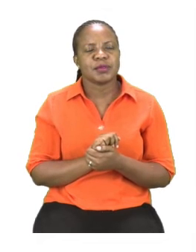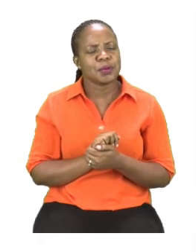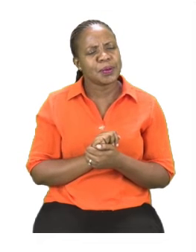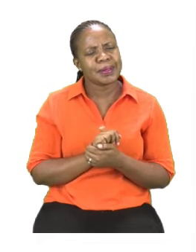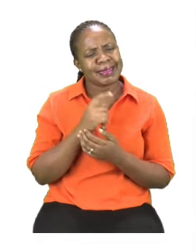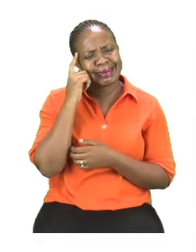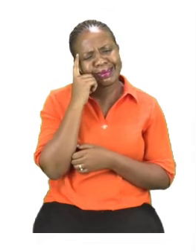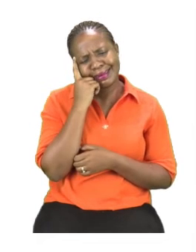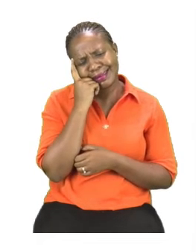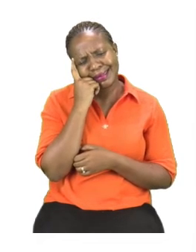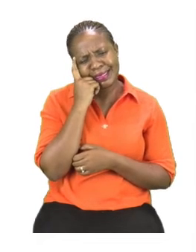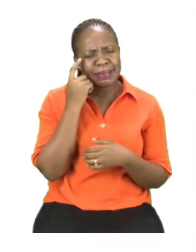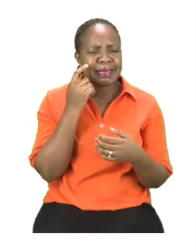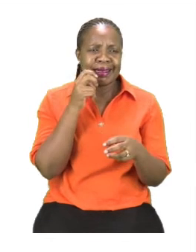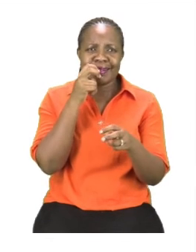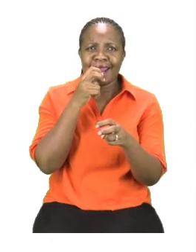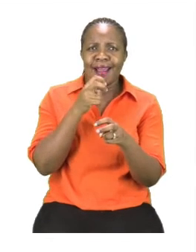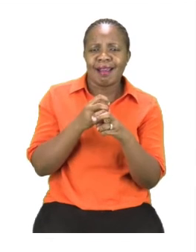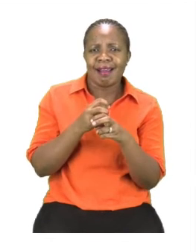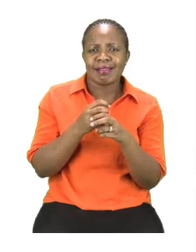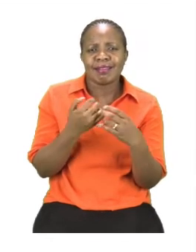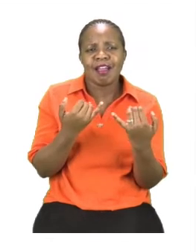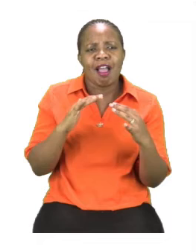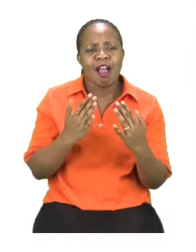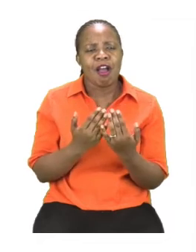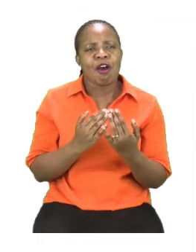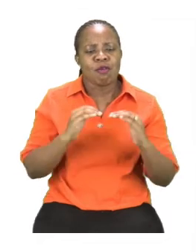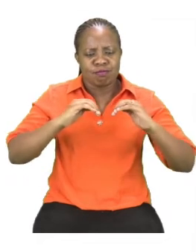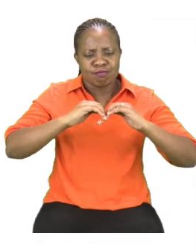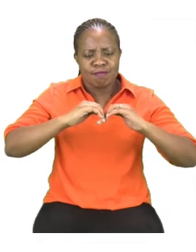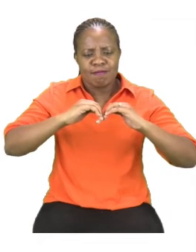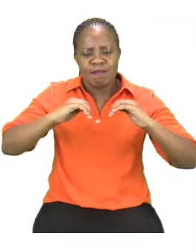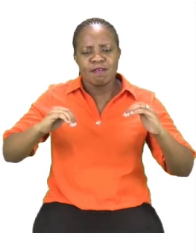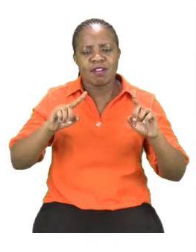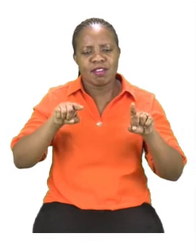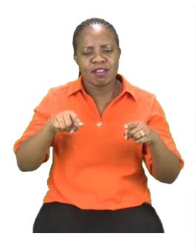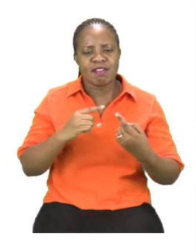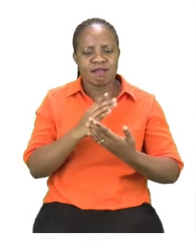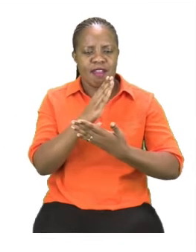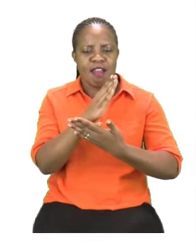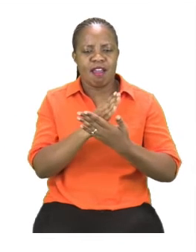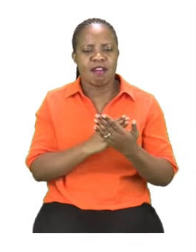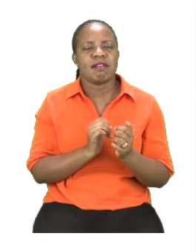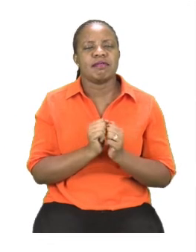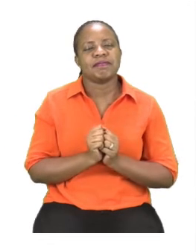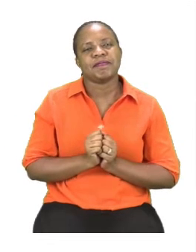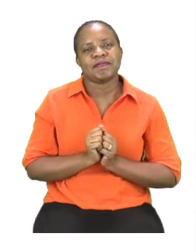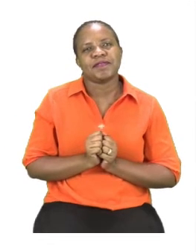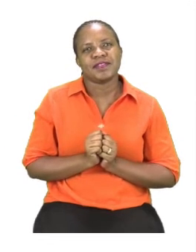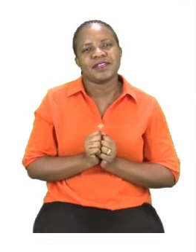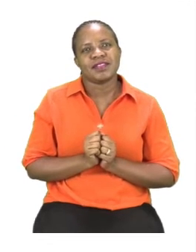do you break things apart? But we are going to do it together. It says, halving